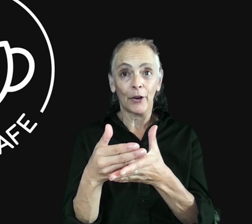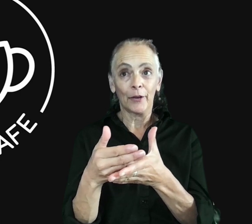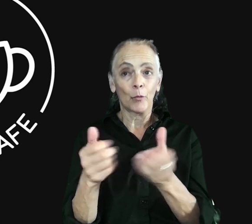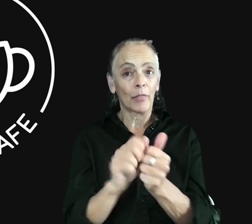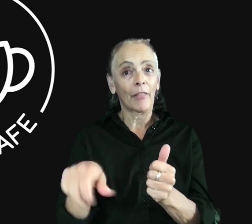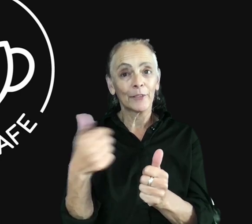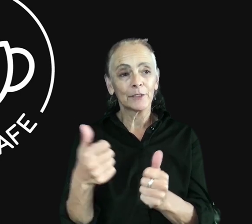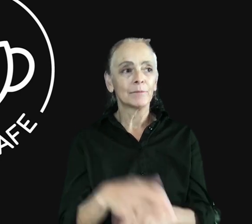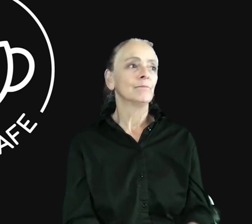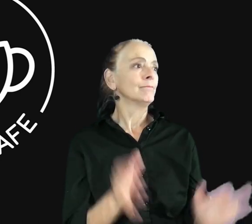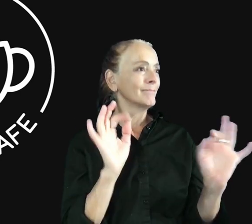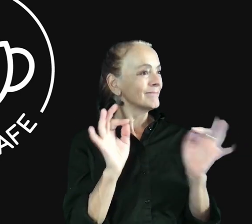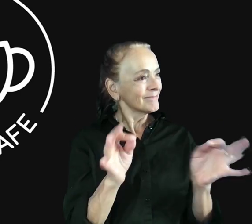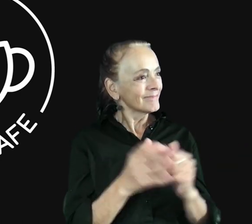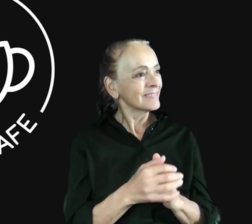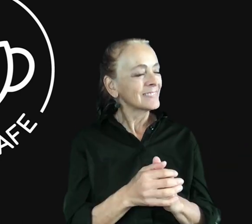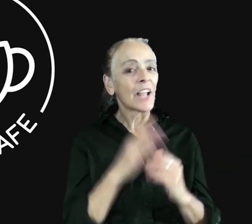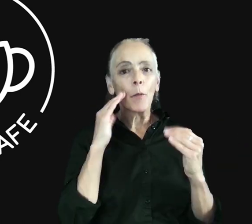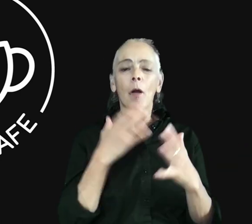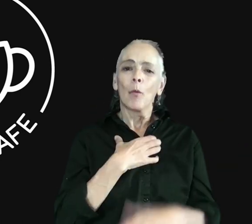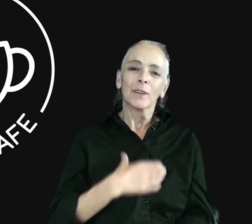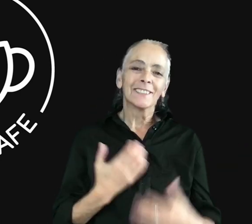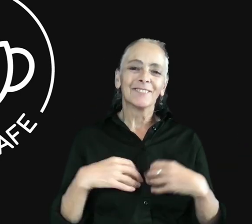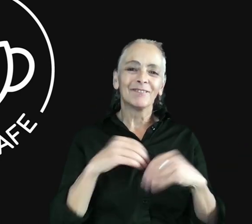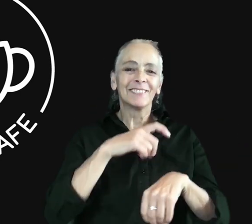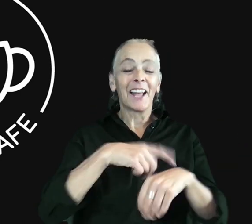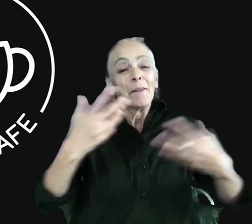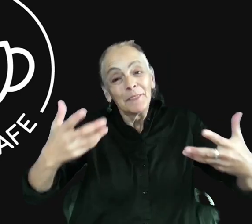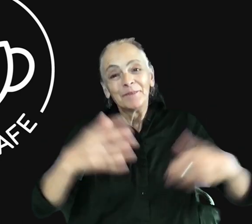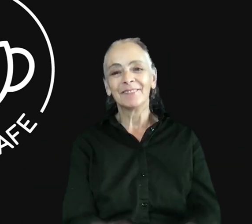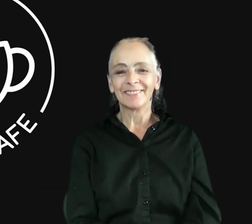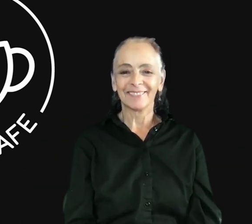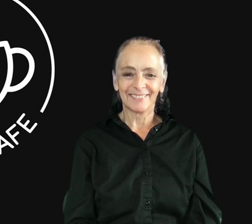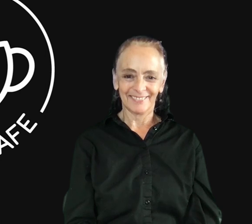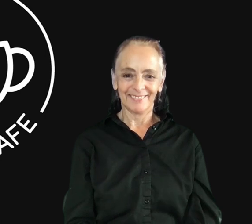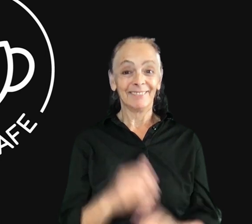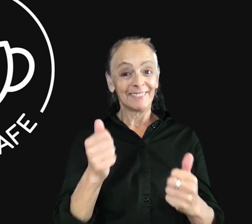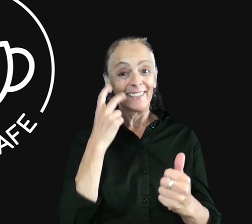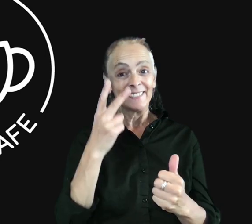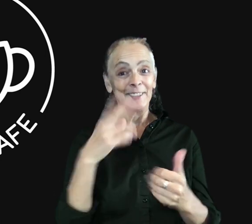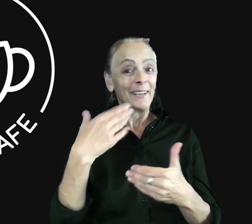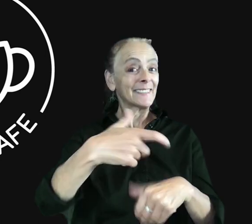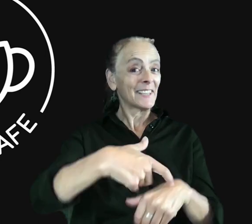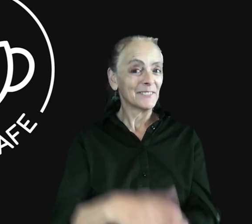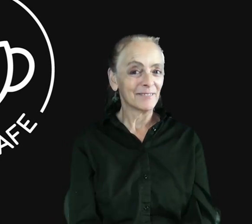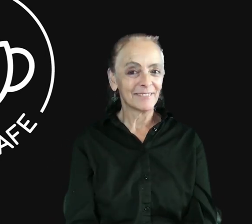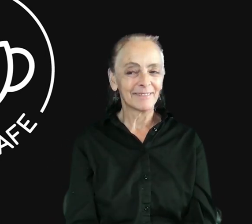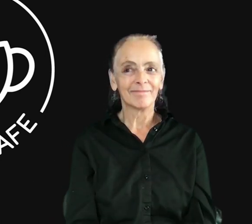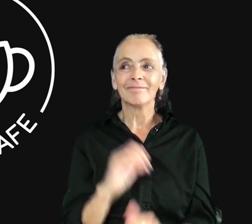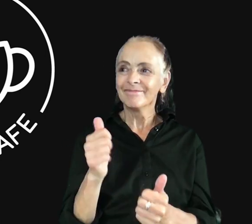absolutely and uh yeah i hope we had i wish we had more time but that's right i'll see you next